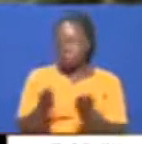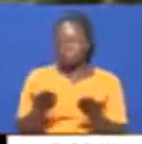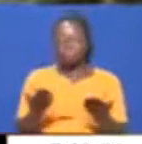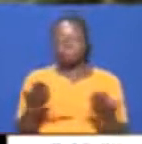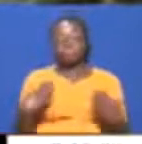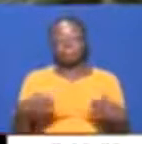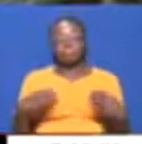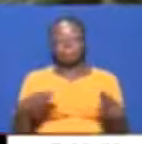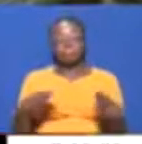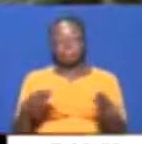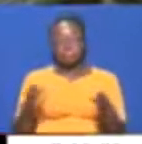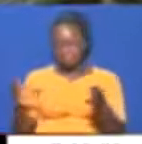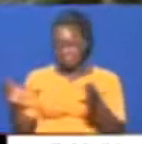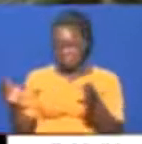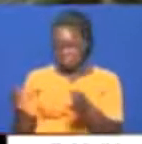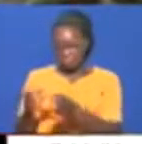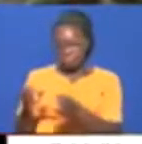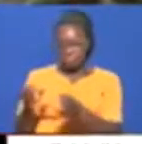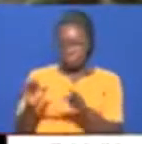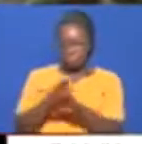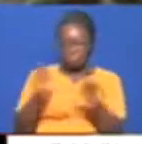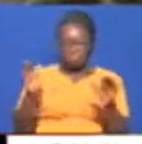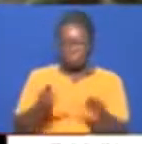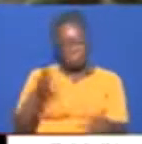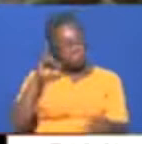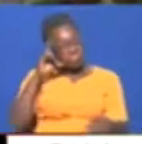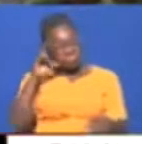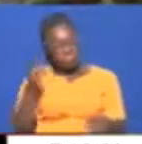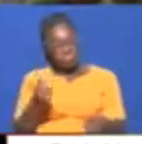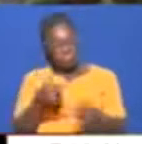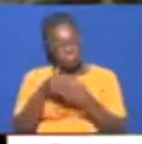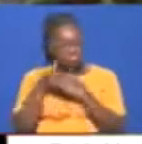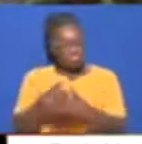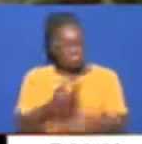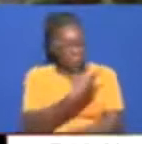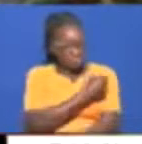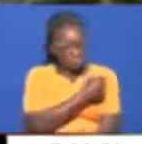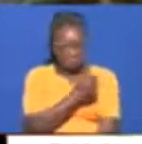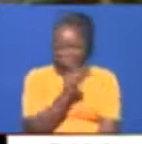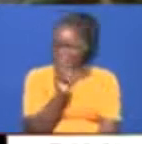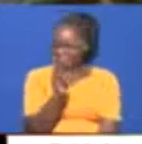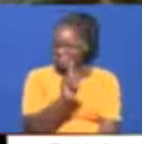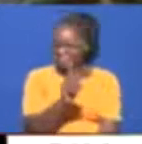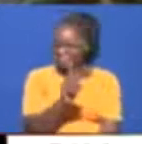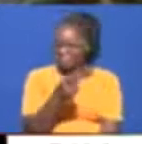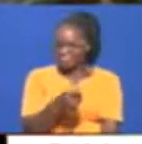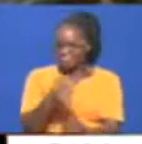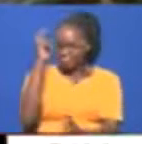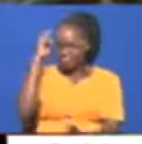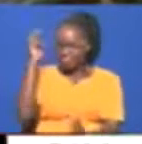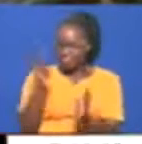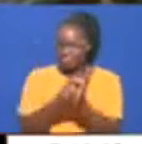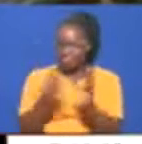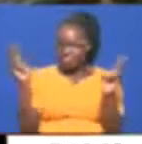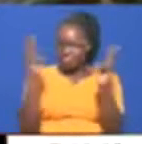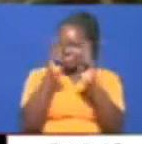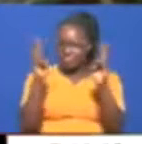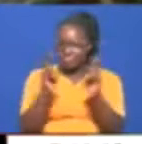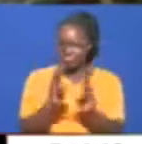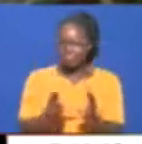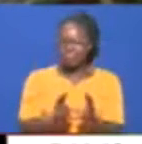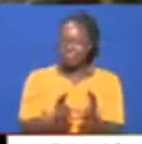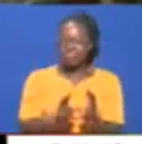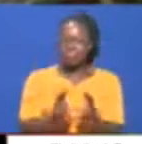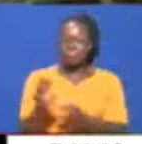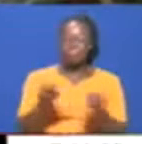not forcing anybody to be vaccinated. However, we must recognize that internationally there are